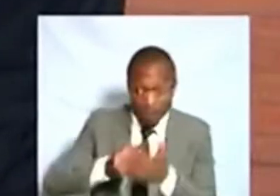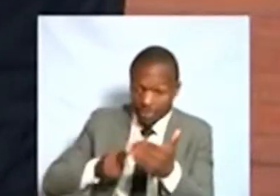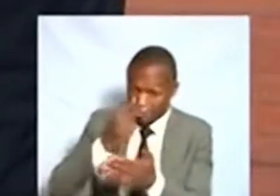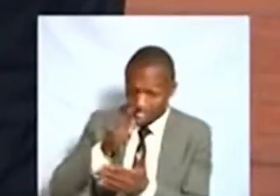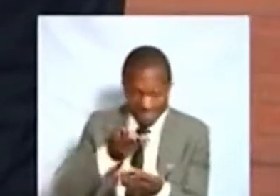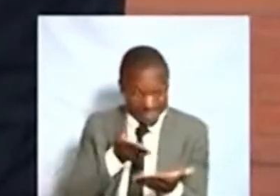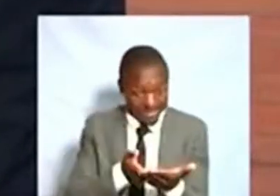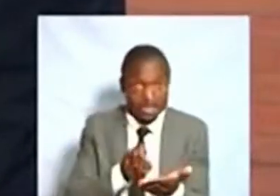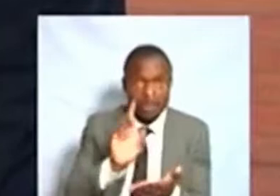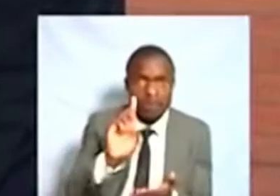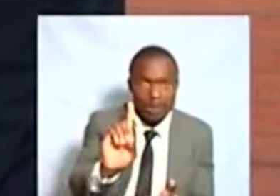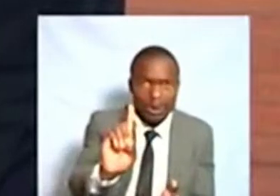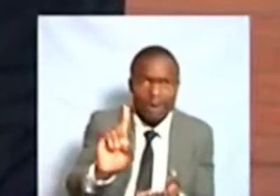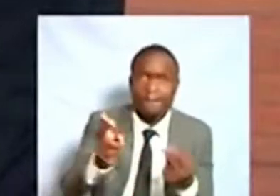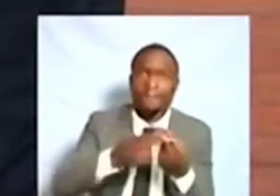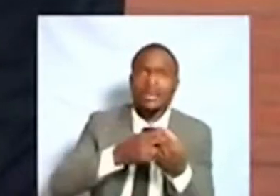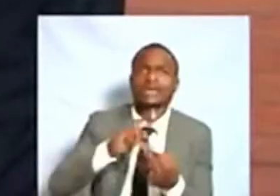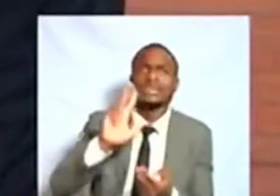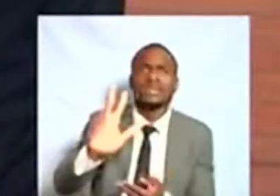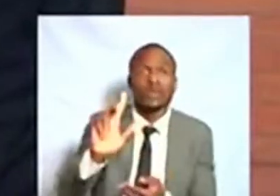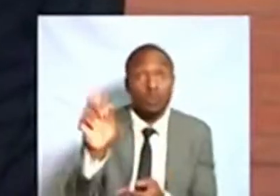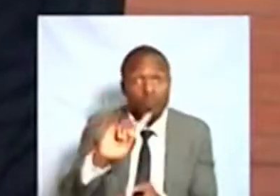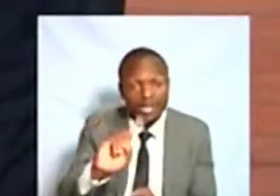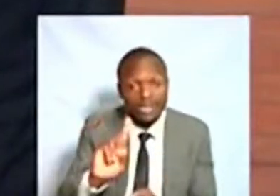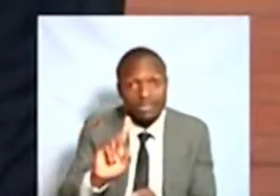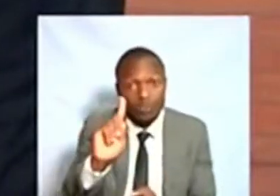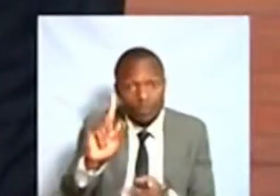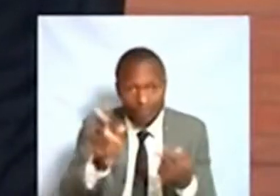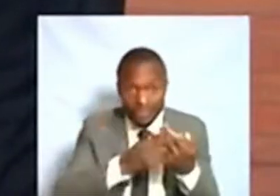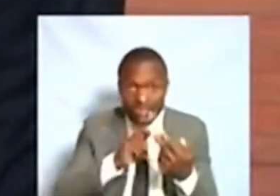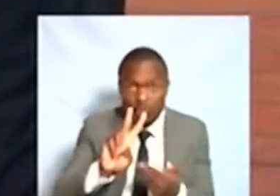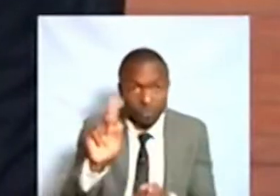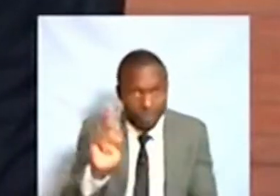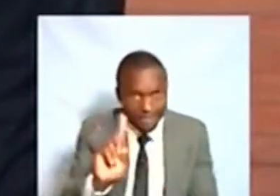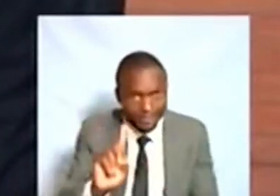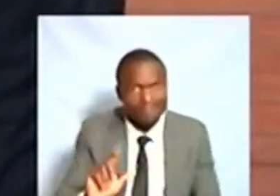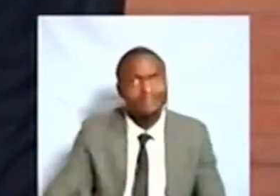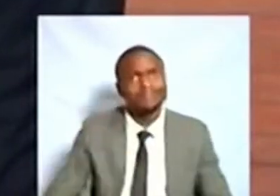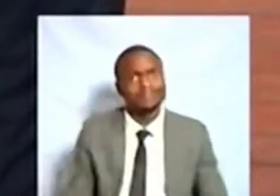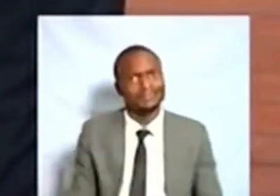saying is 1x3. Where is the 1x2?